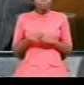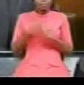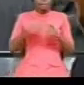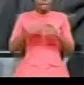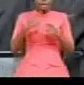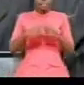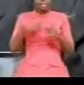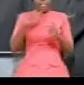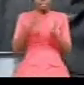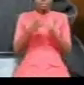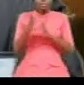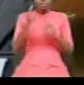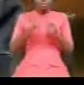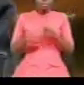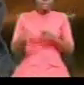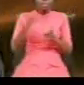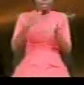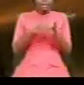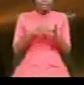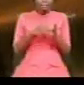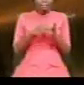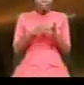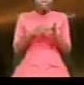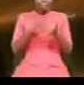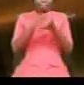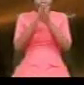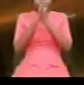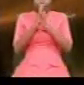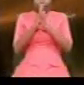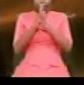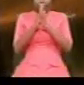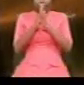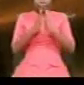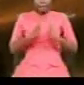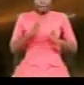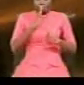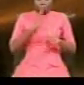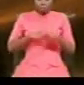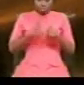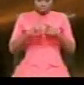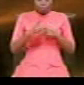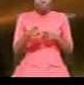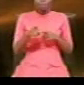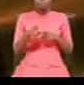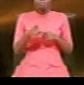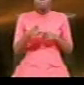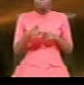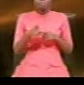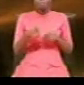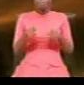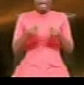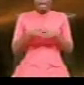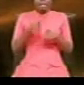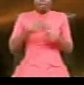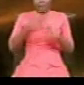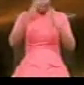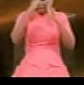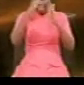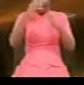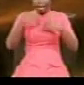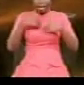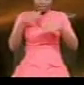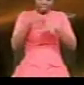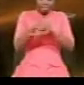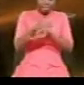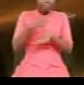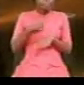21. Then said Jesus to them again, peace be unto you, as my Father has sent